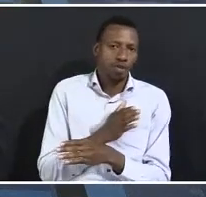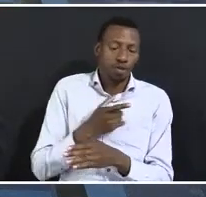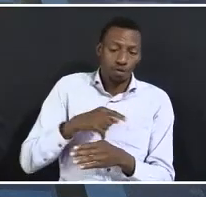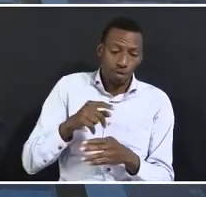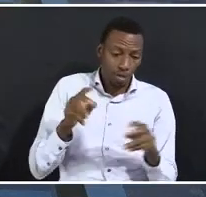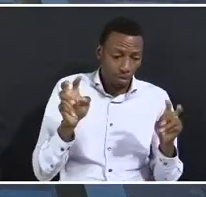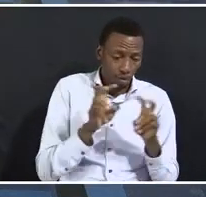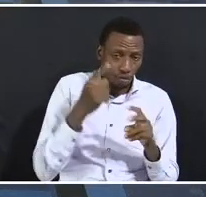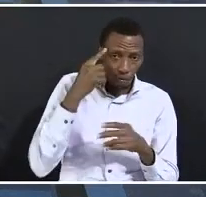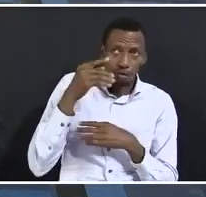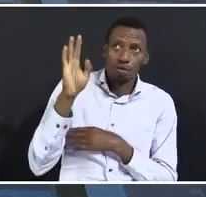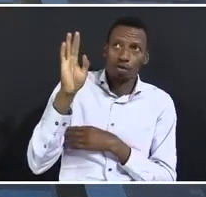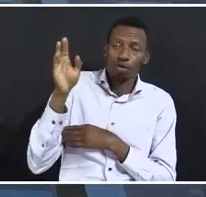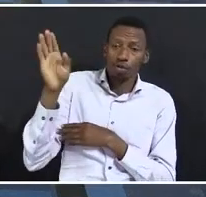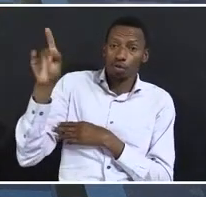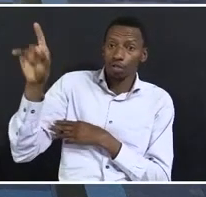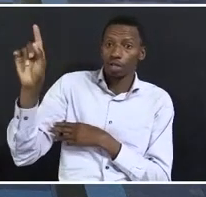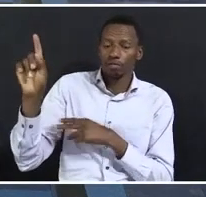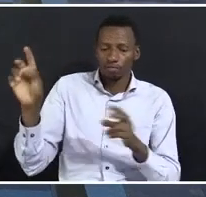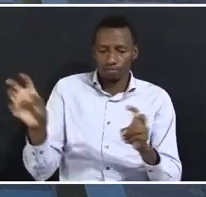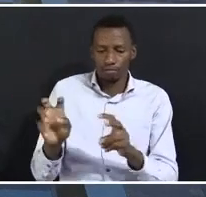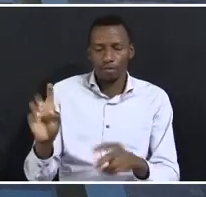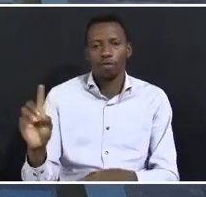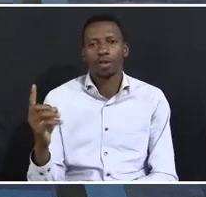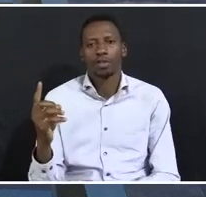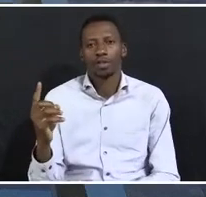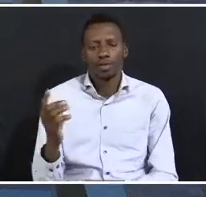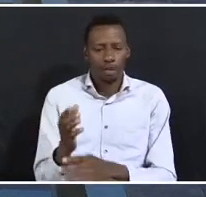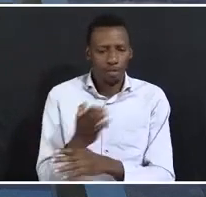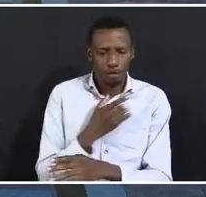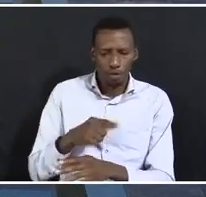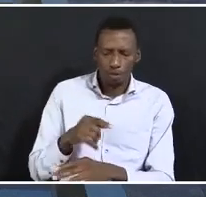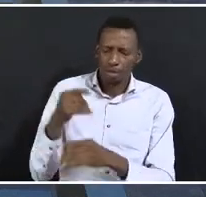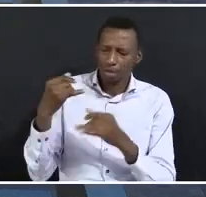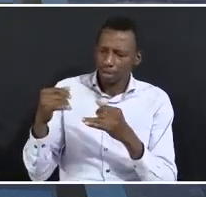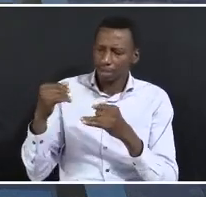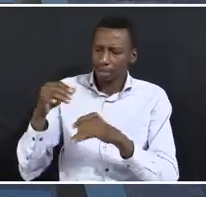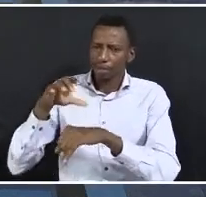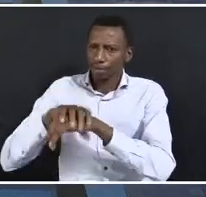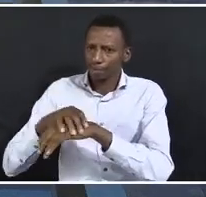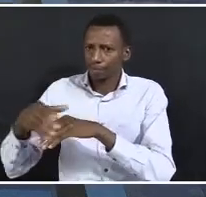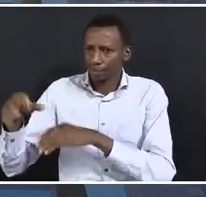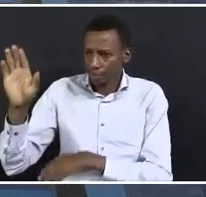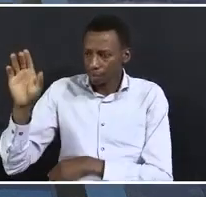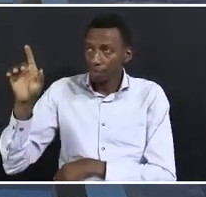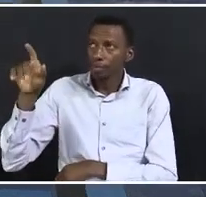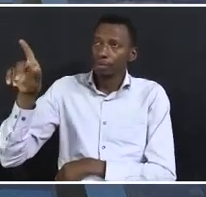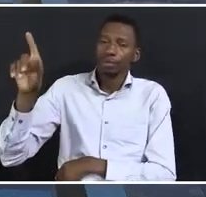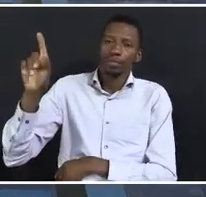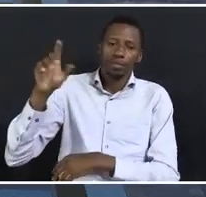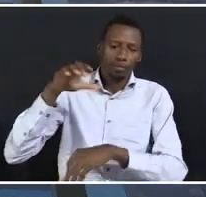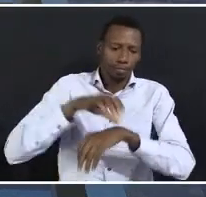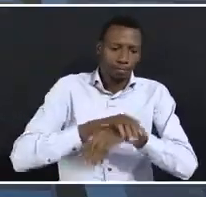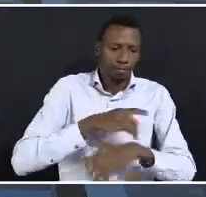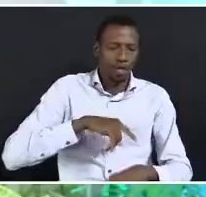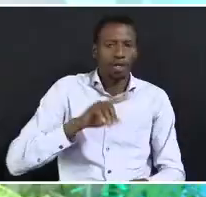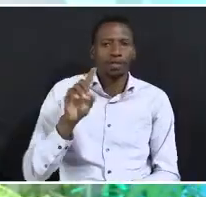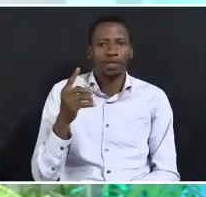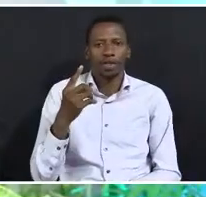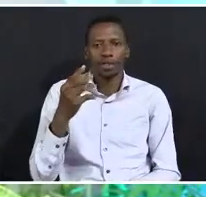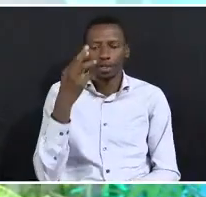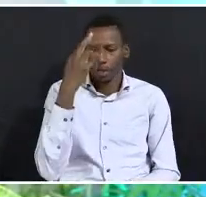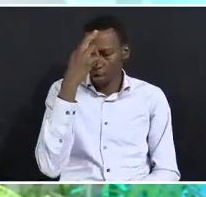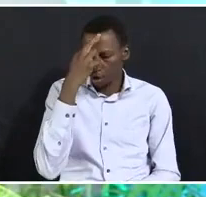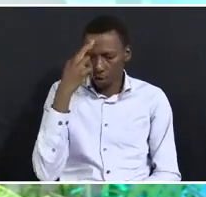God does the initial seeking. Before we reach out to God, God reaches out to us first.